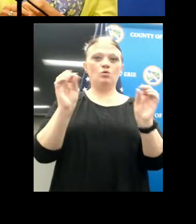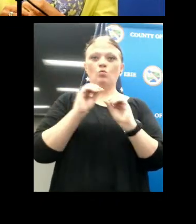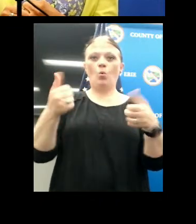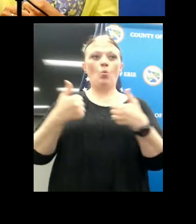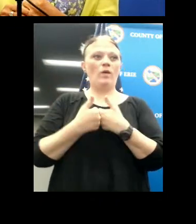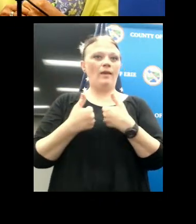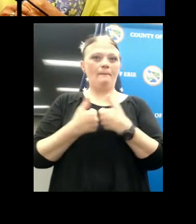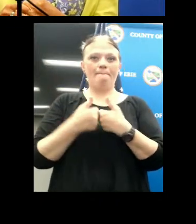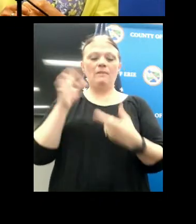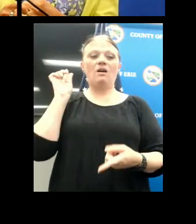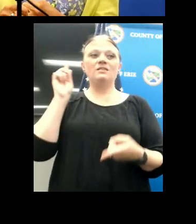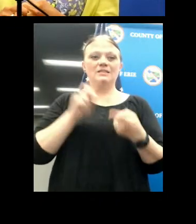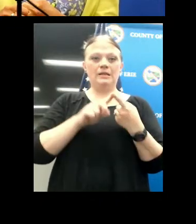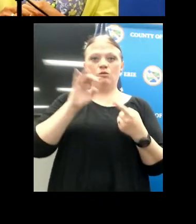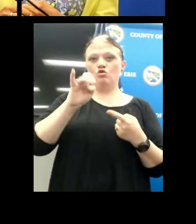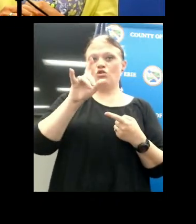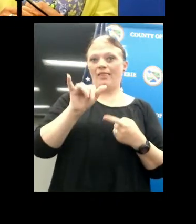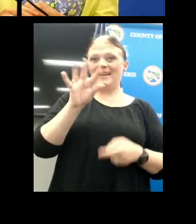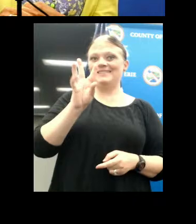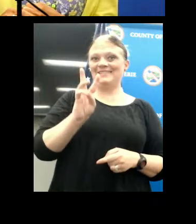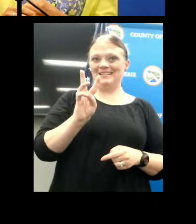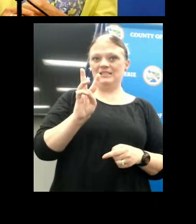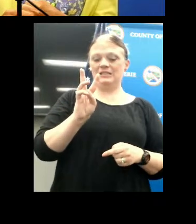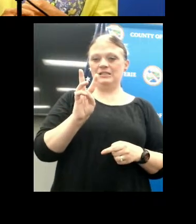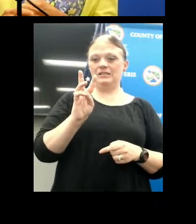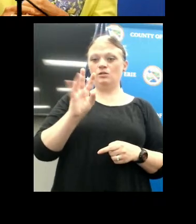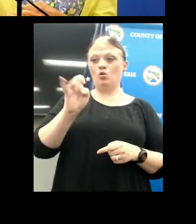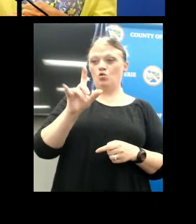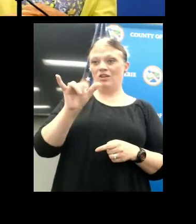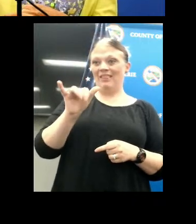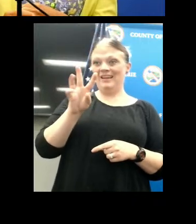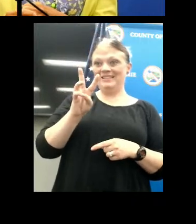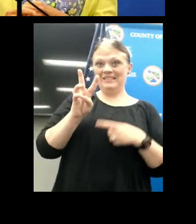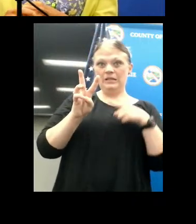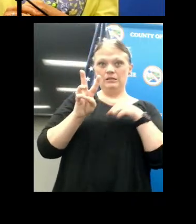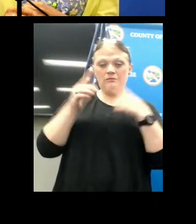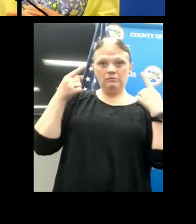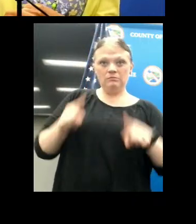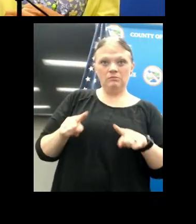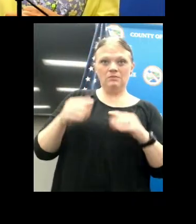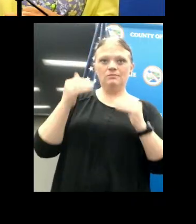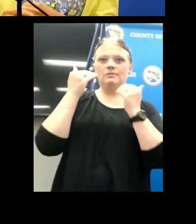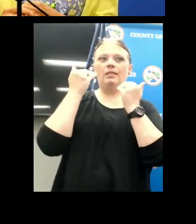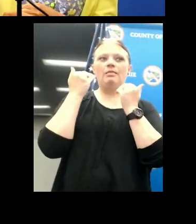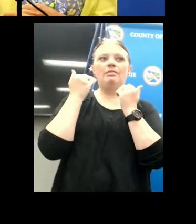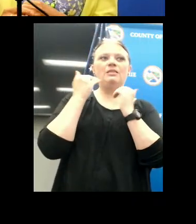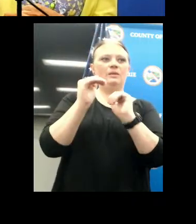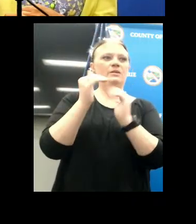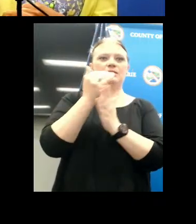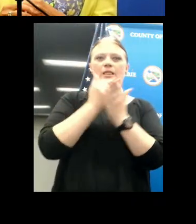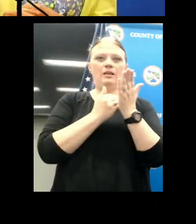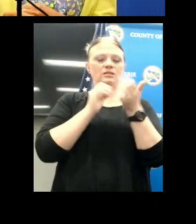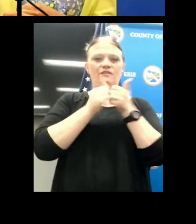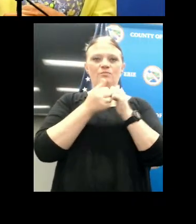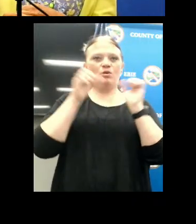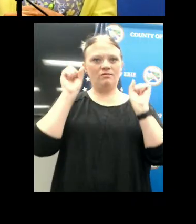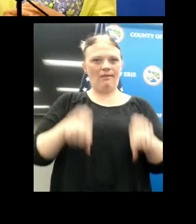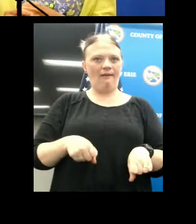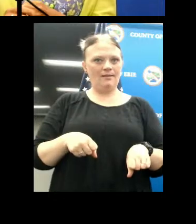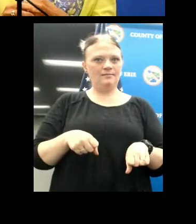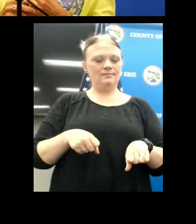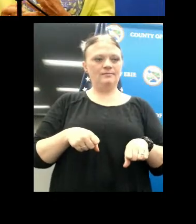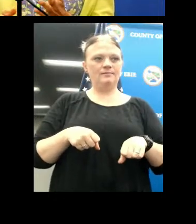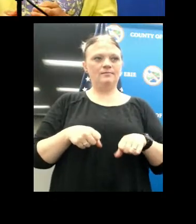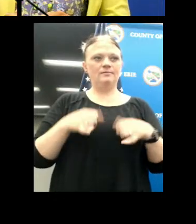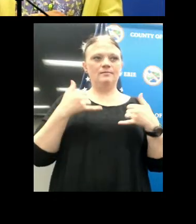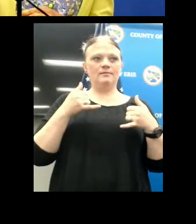no games until July 6th. And when July 6th hits, there is a limited list of sports that can be played.